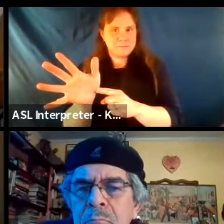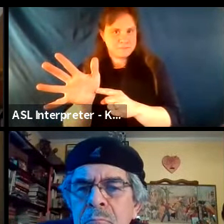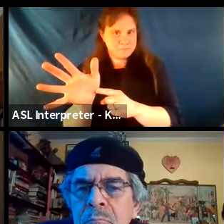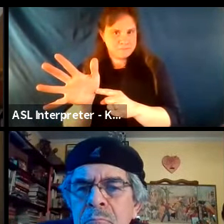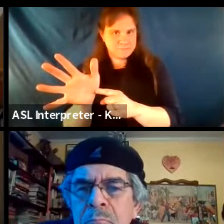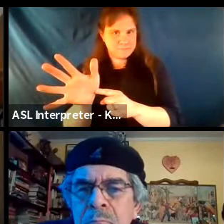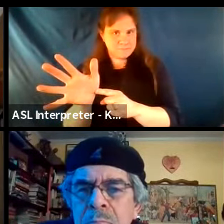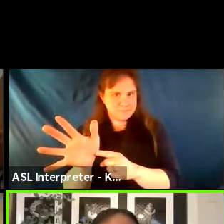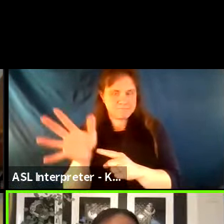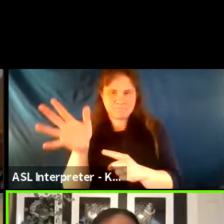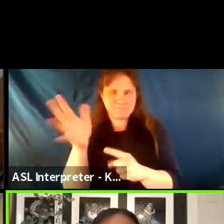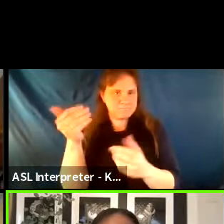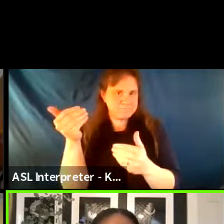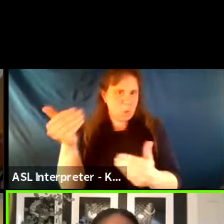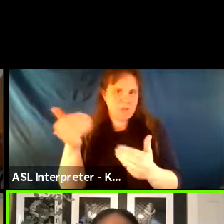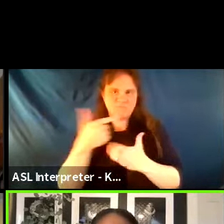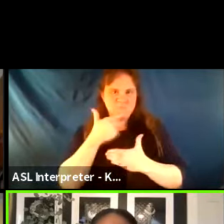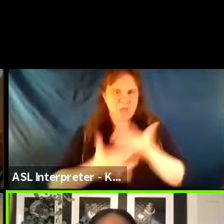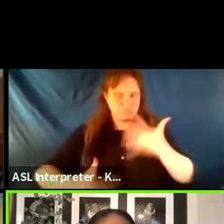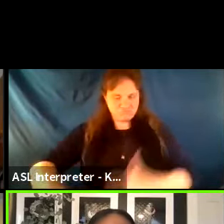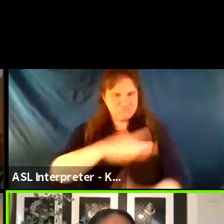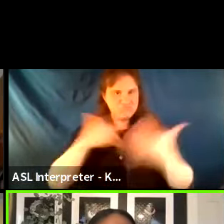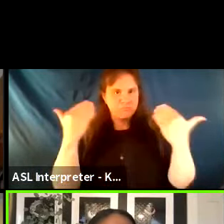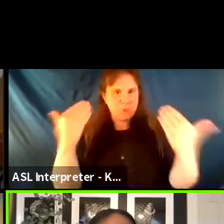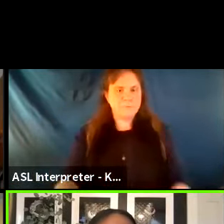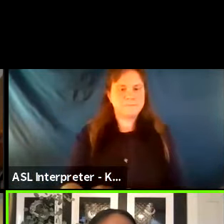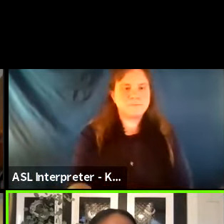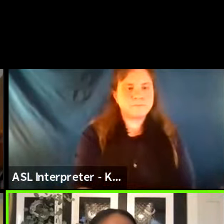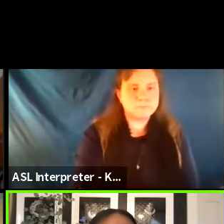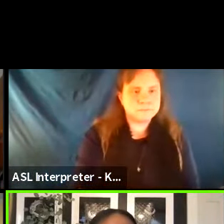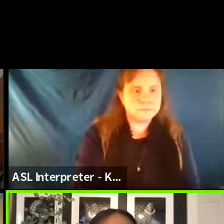anything that'll get your circulation going.